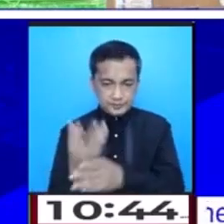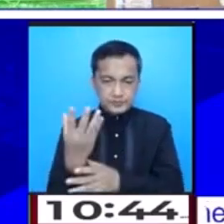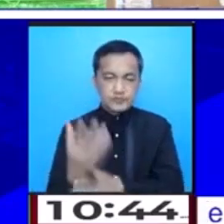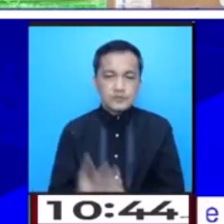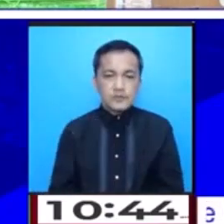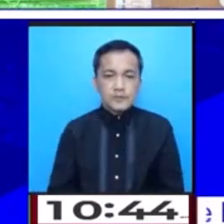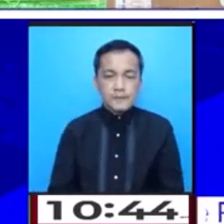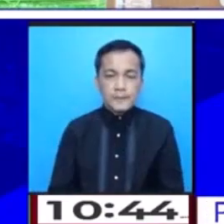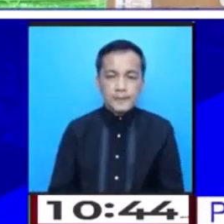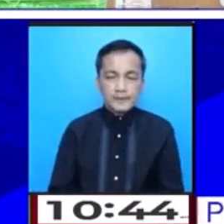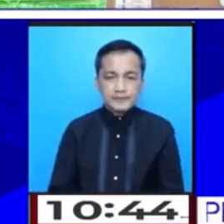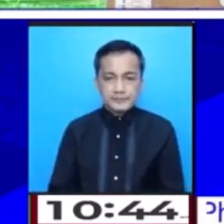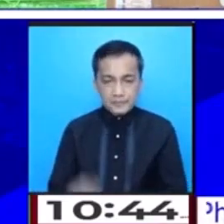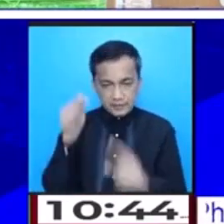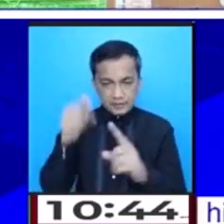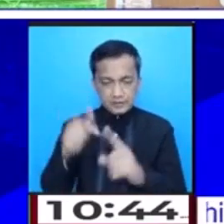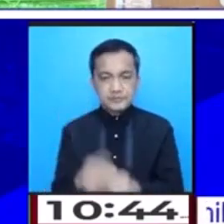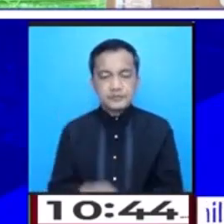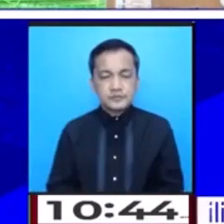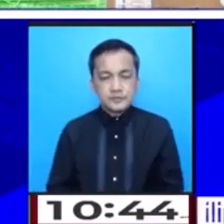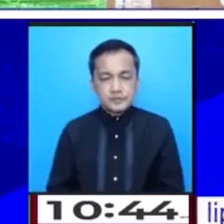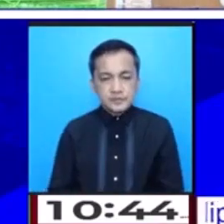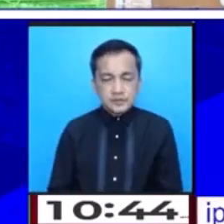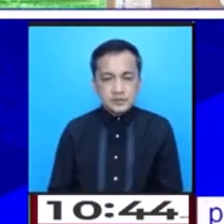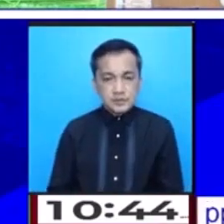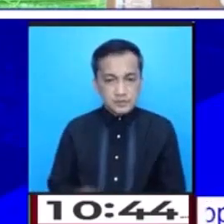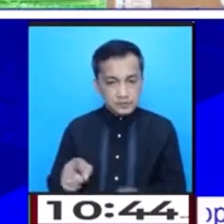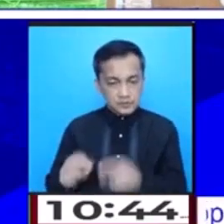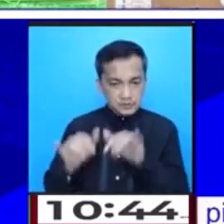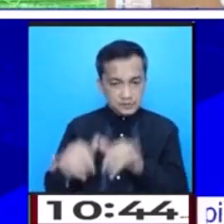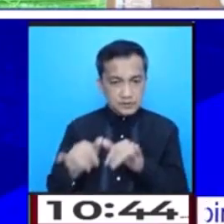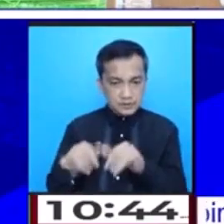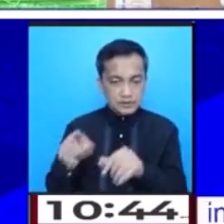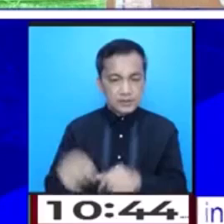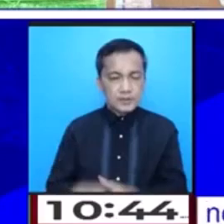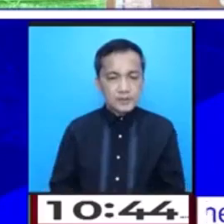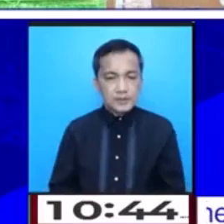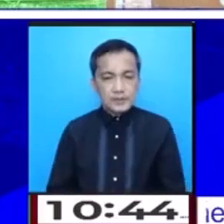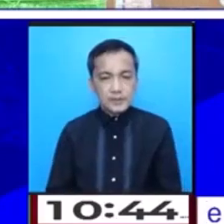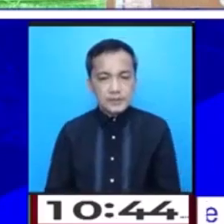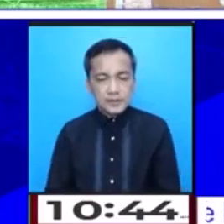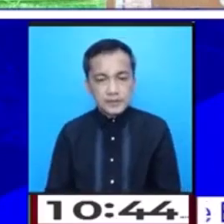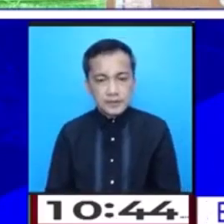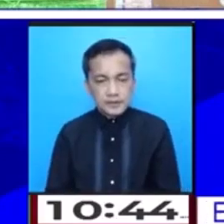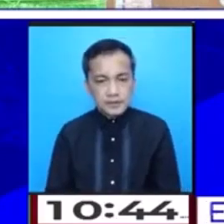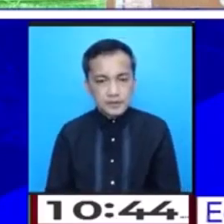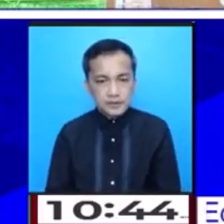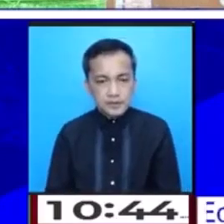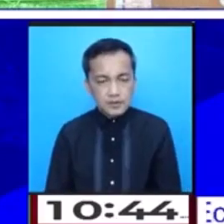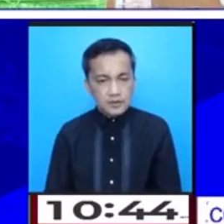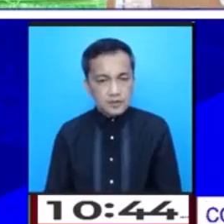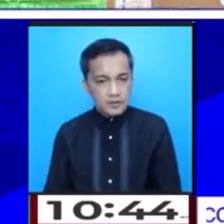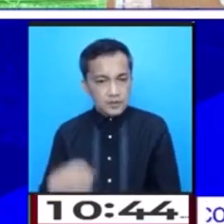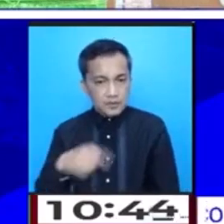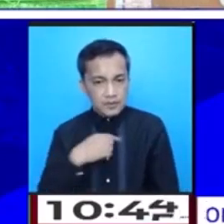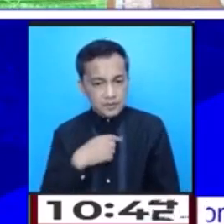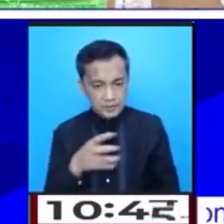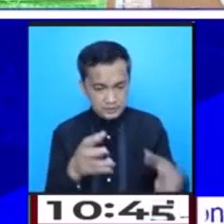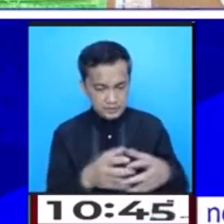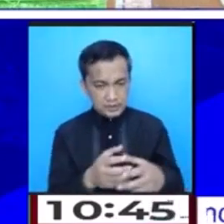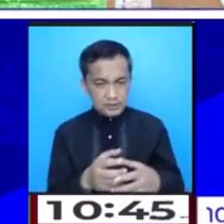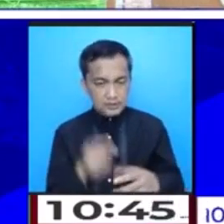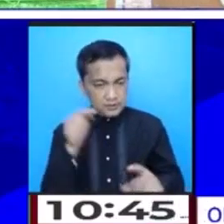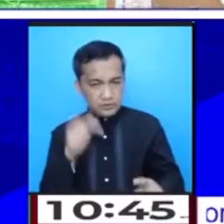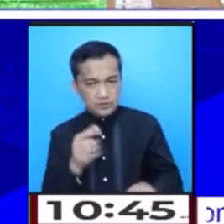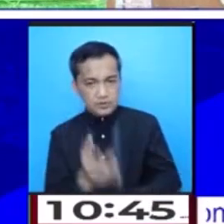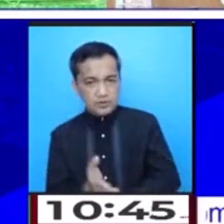trajectory. So we can stay there. And of course, our trust is to improve the